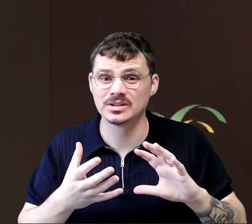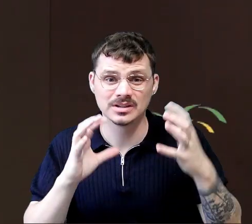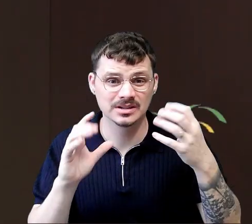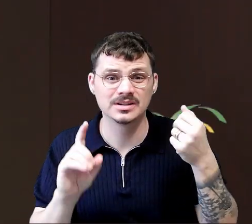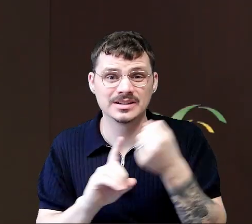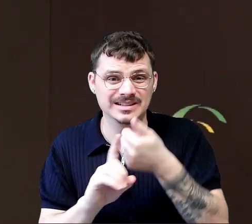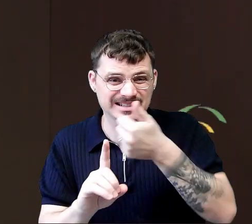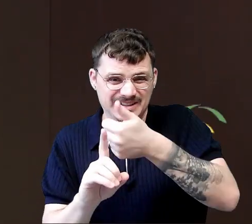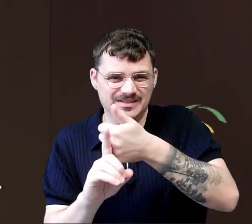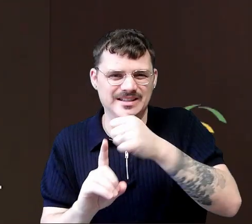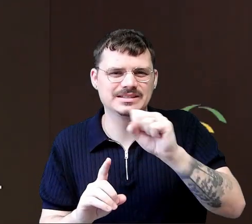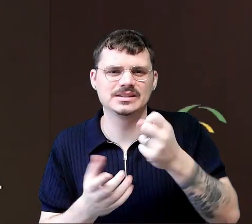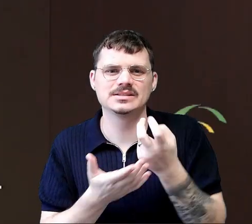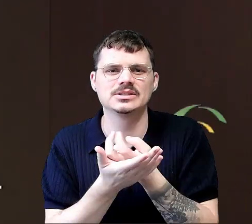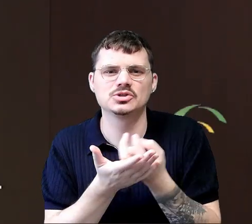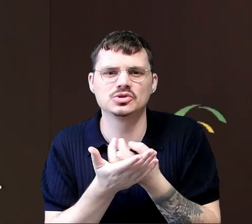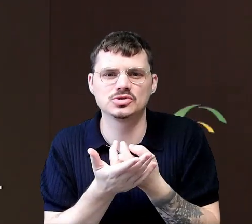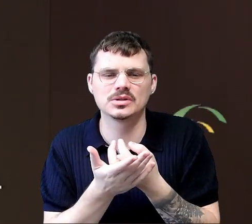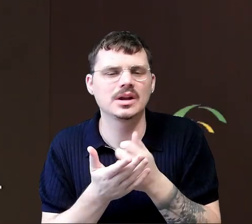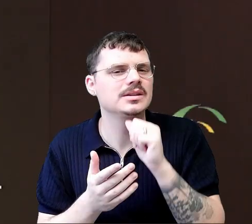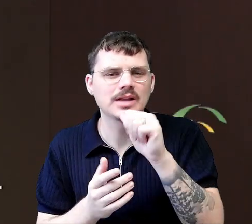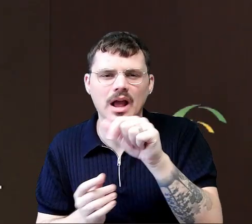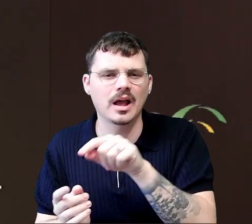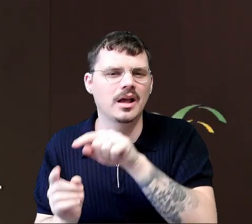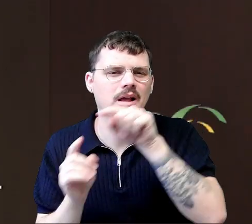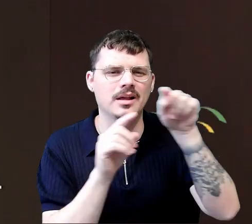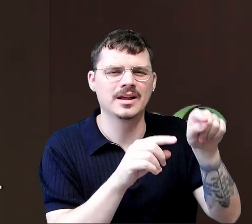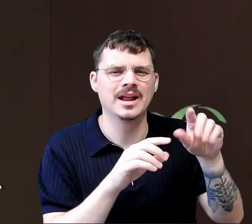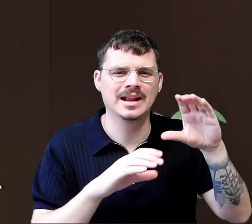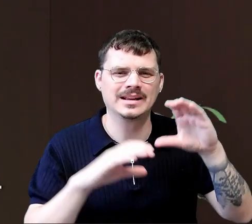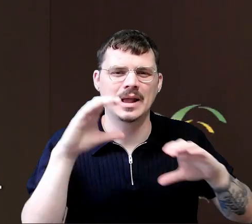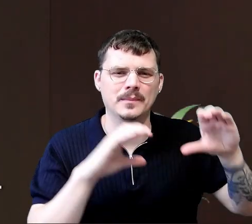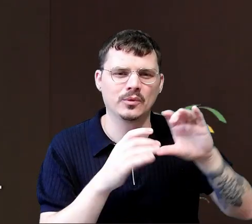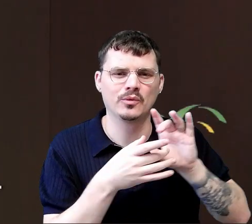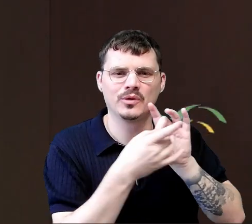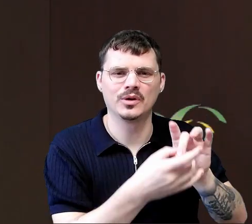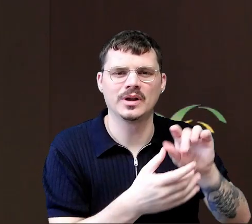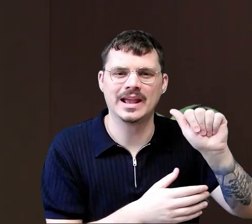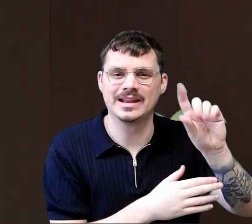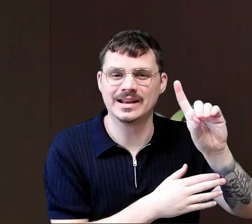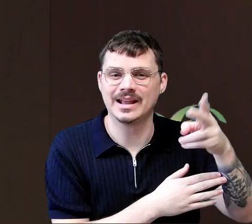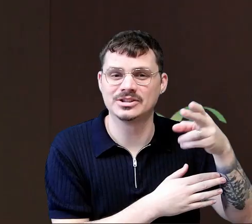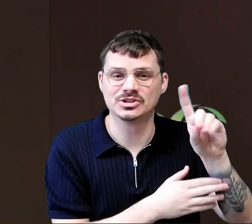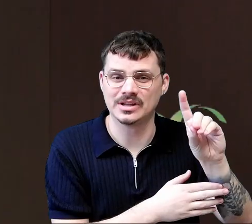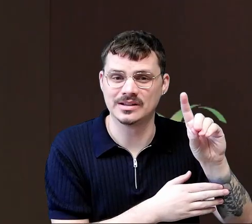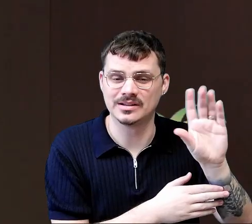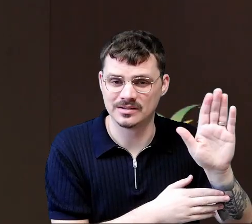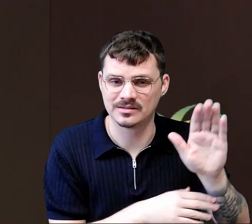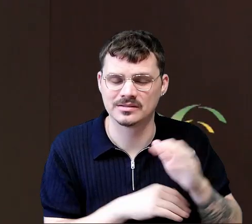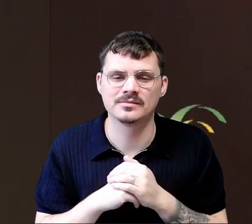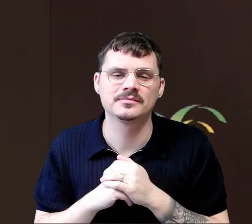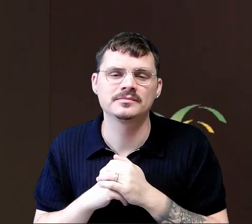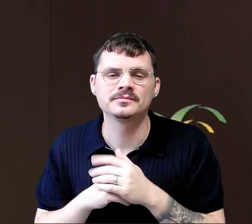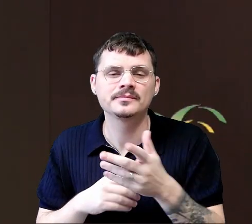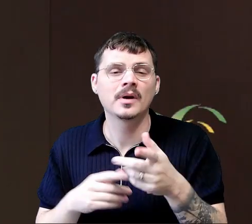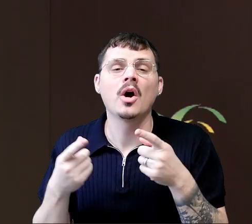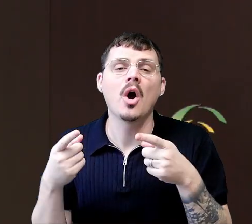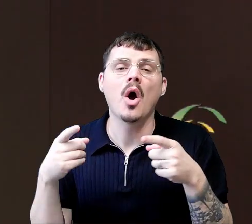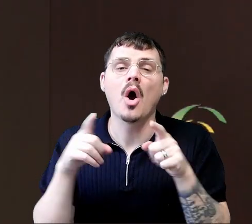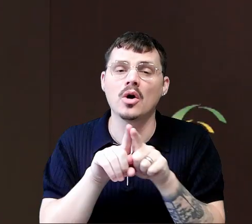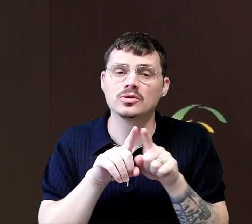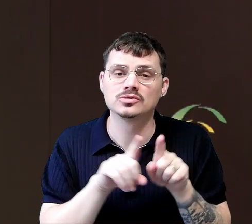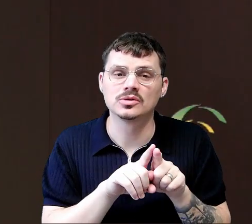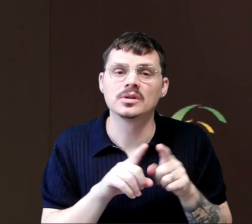a seizure, not the more chemical aspects of ADHD. There is